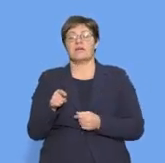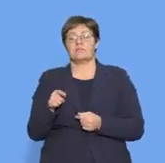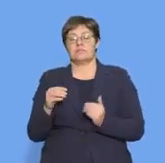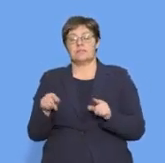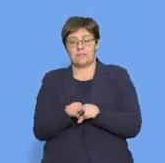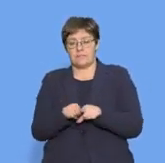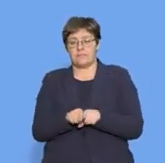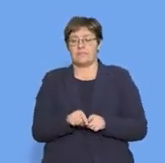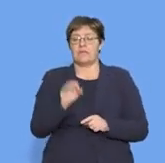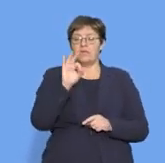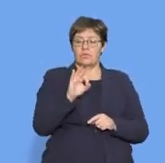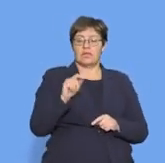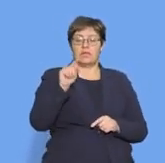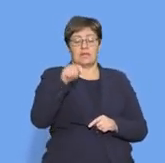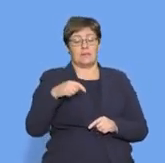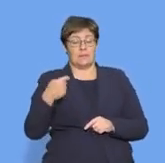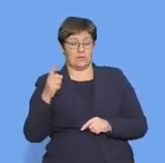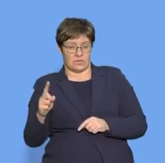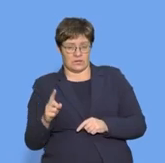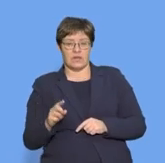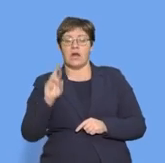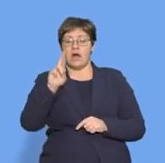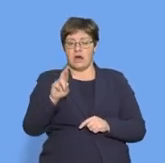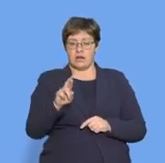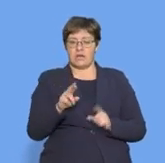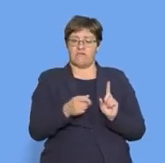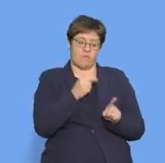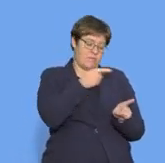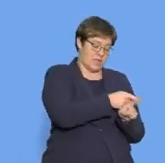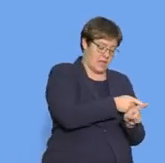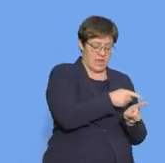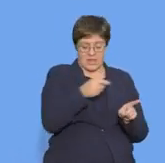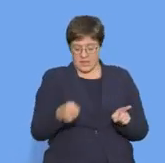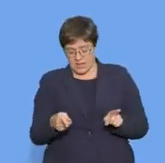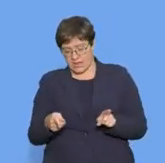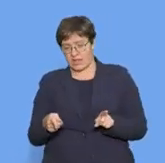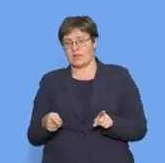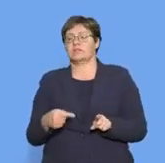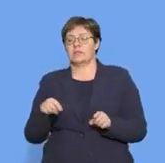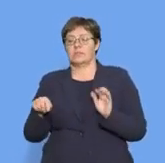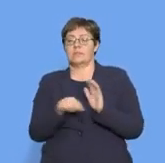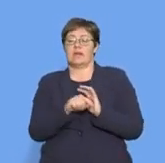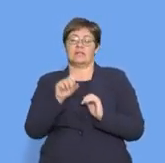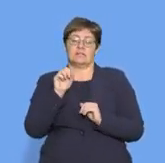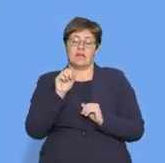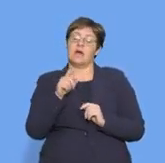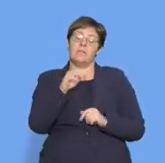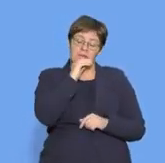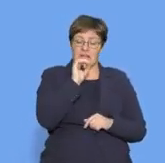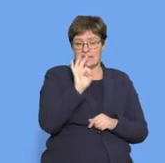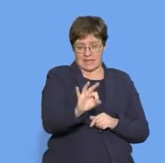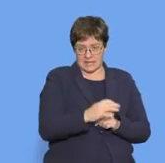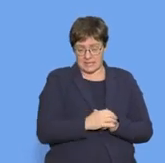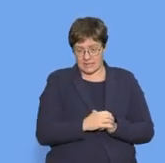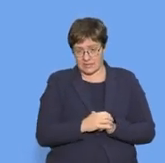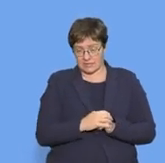be, since this was 3 and minus 1, the radius will be from there to the point 3 and minus 1,